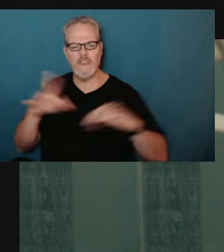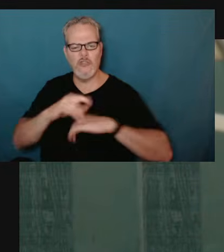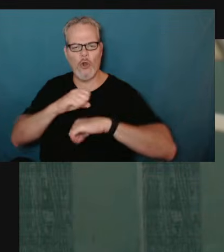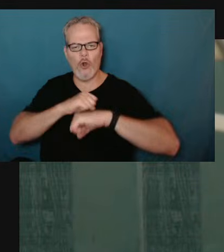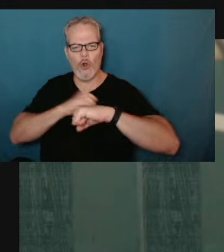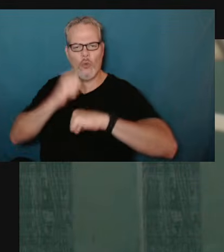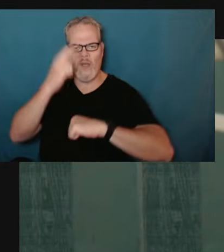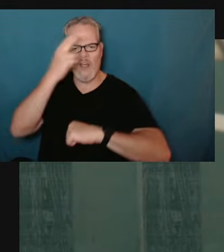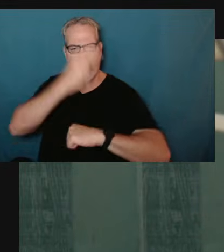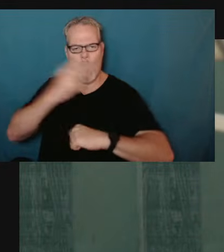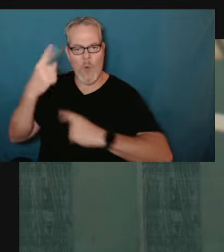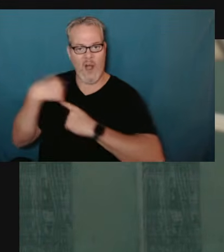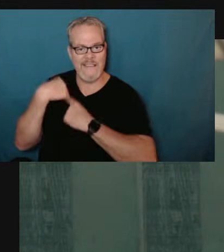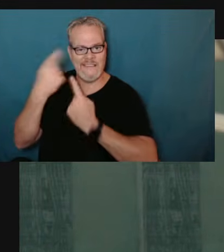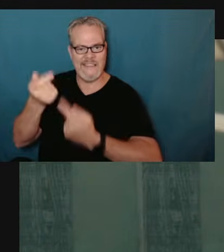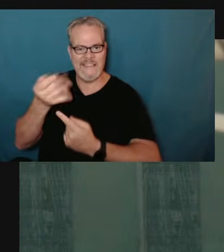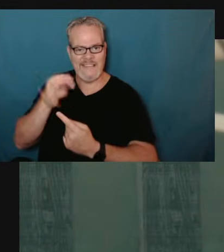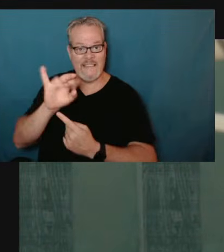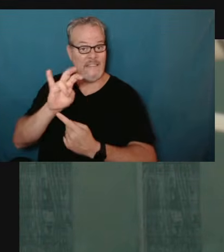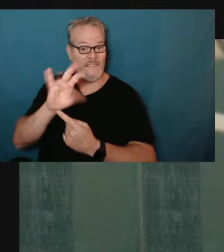1975?